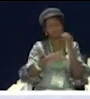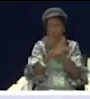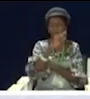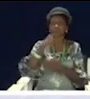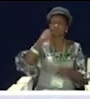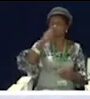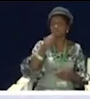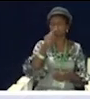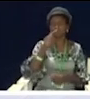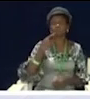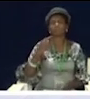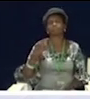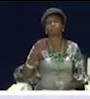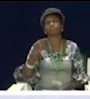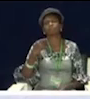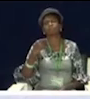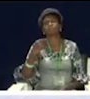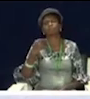said,